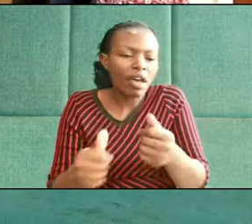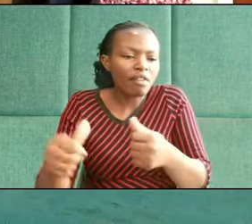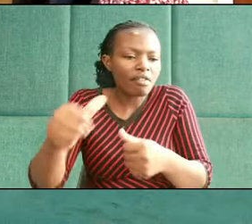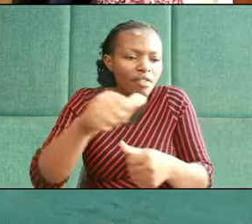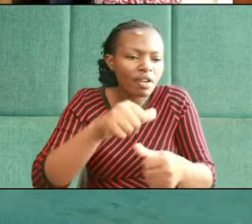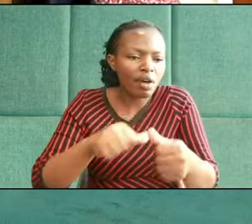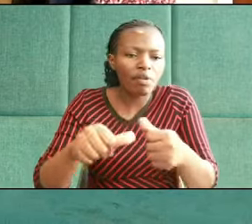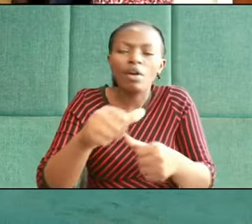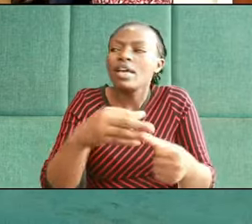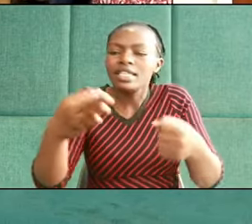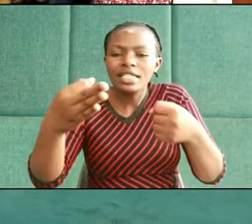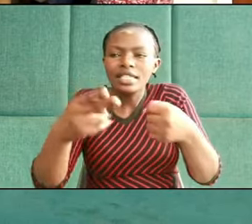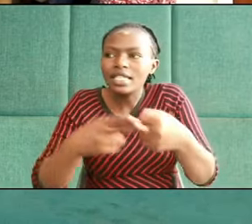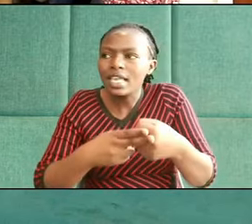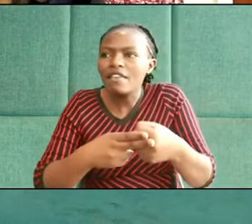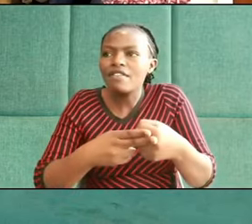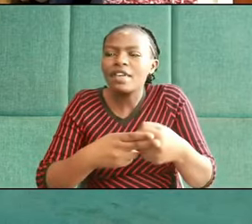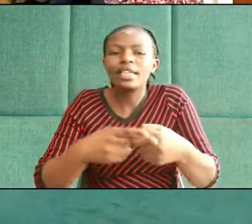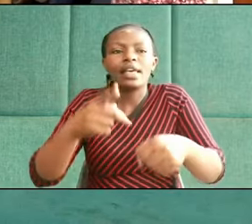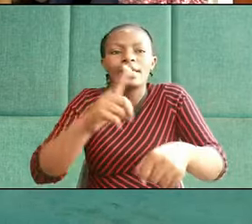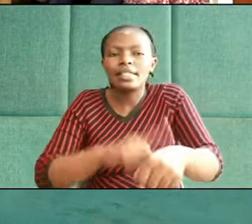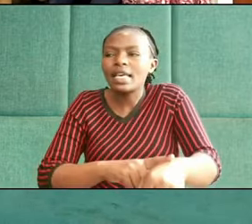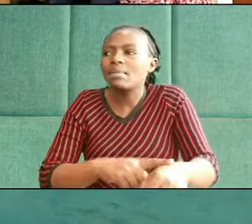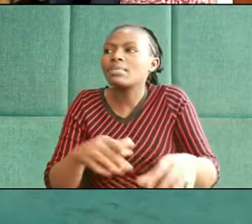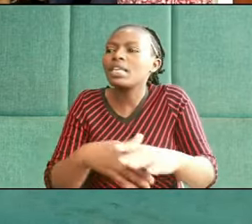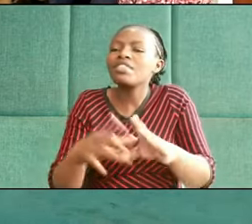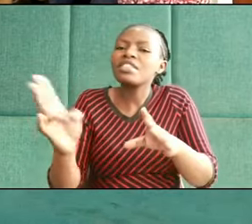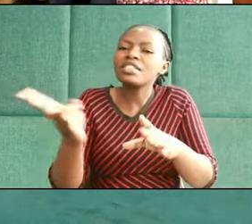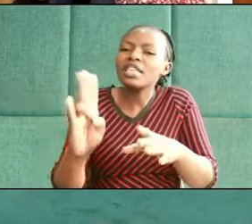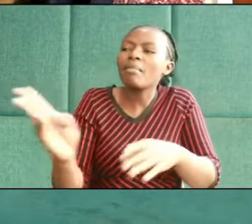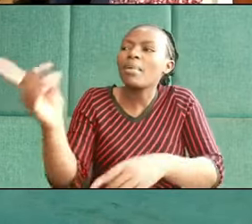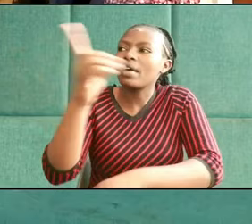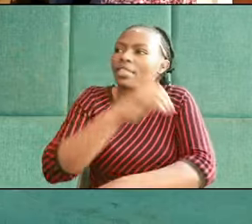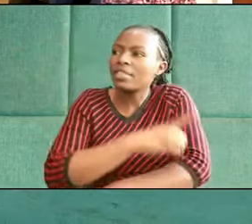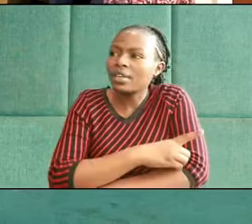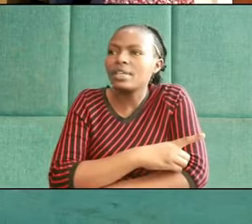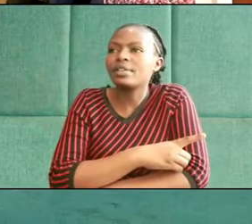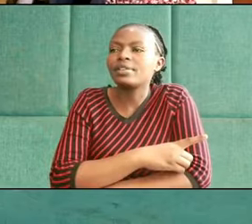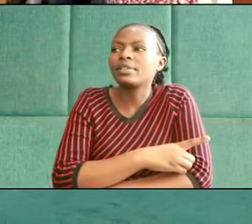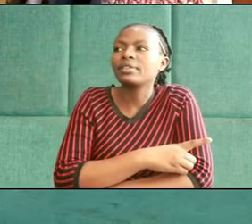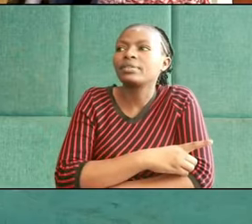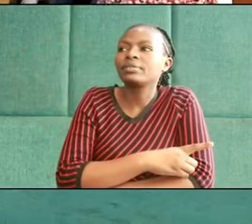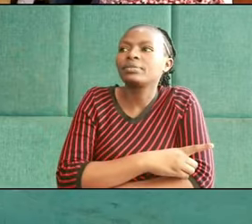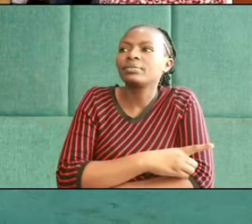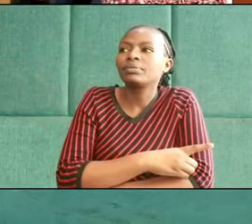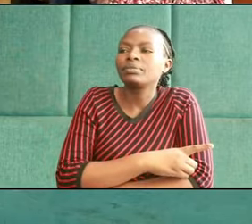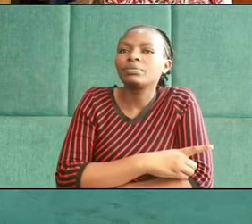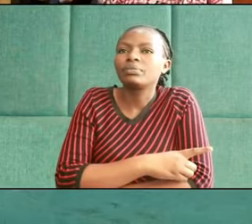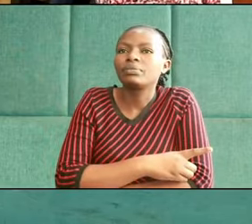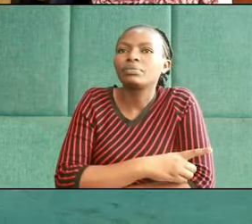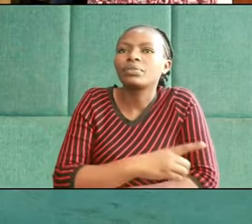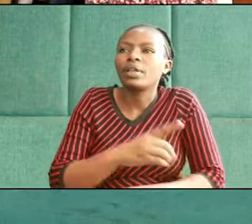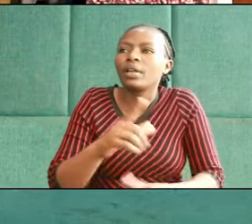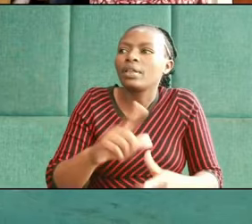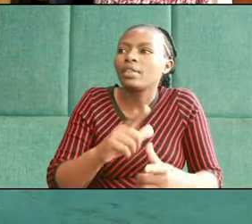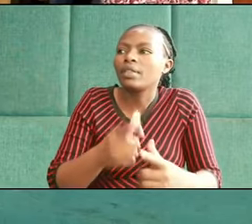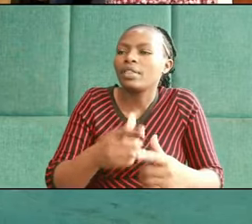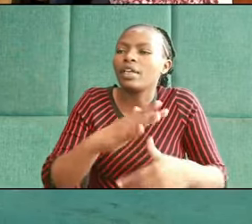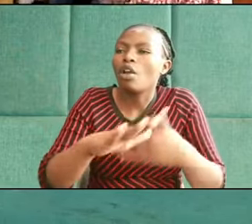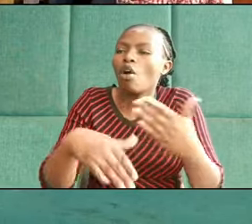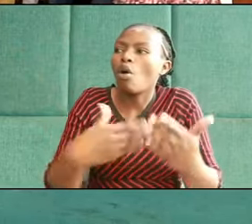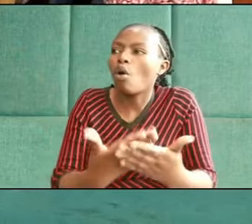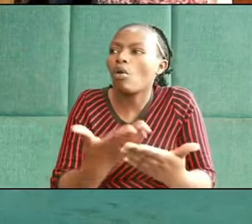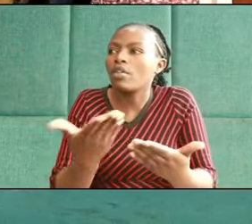And then you shout with a loud voice, and what will happen? The walls will come